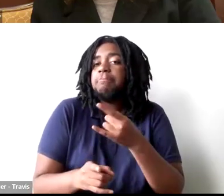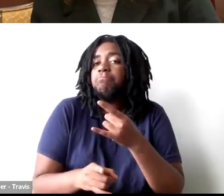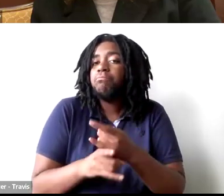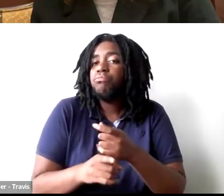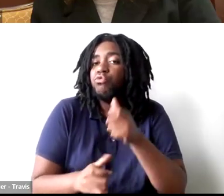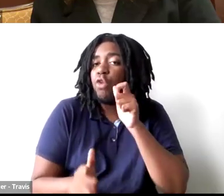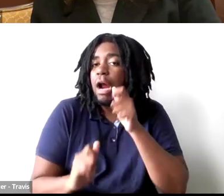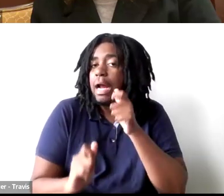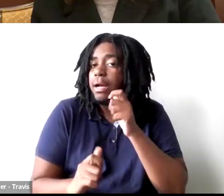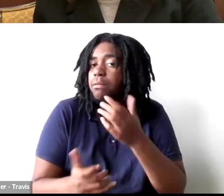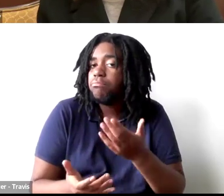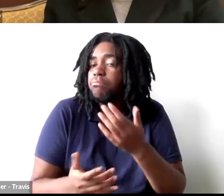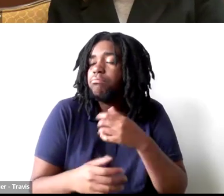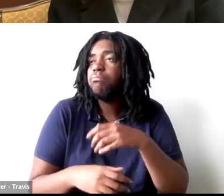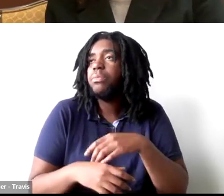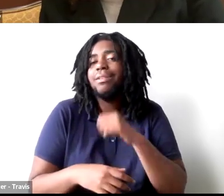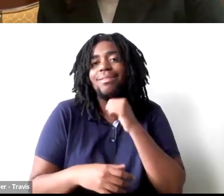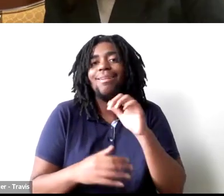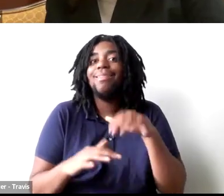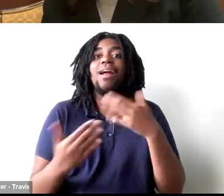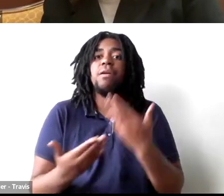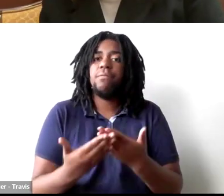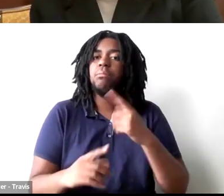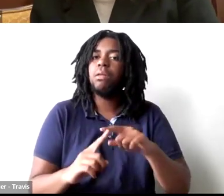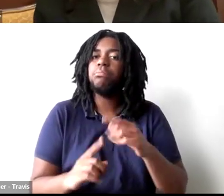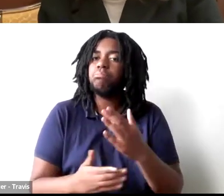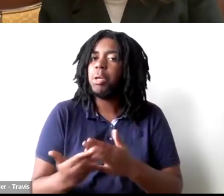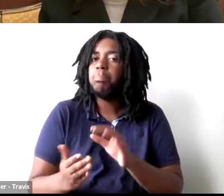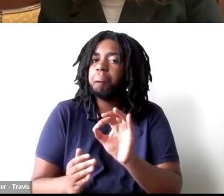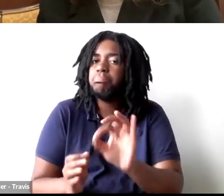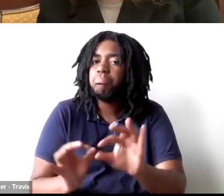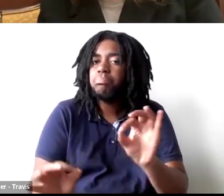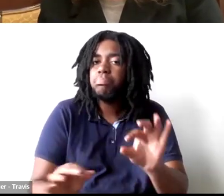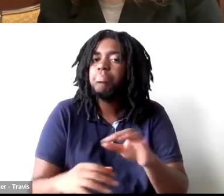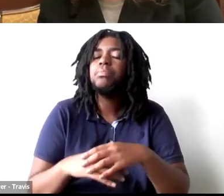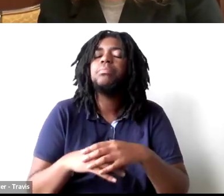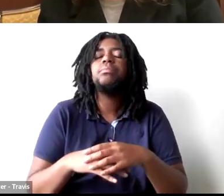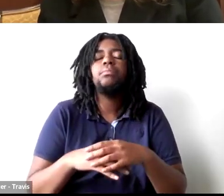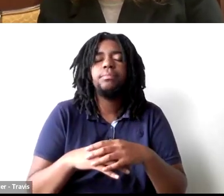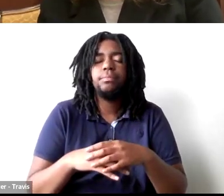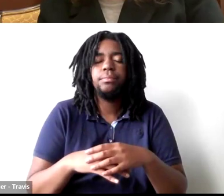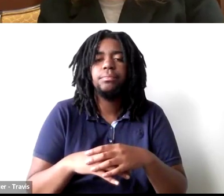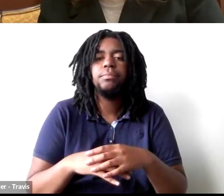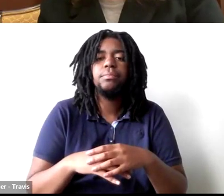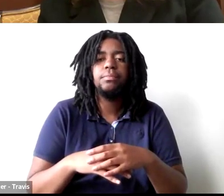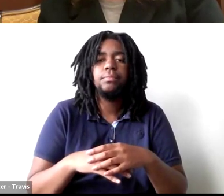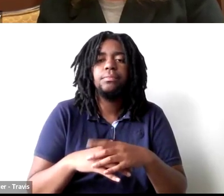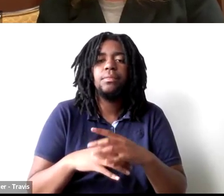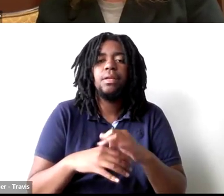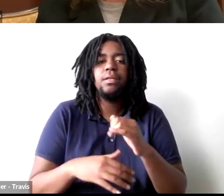here and there. And I think there are references to, oh, he's being